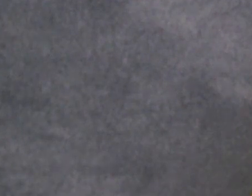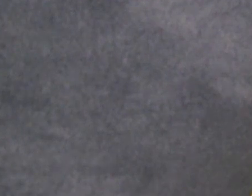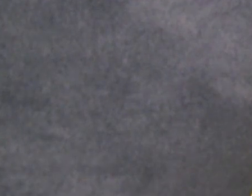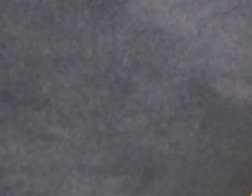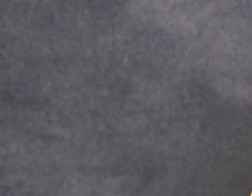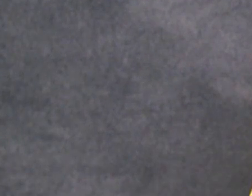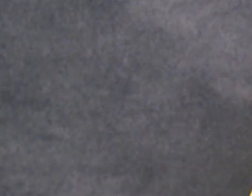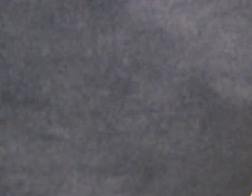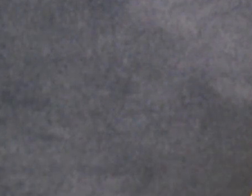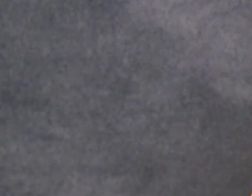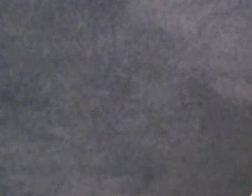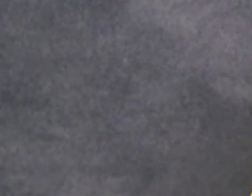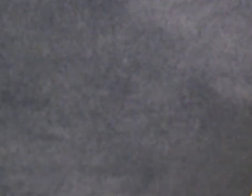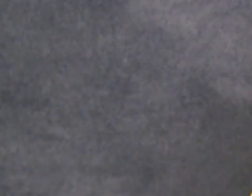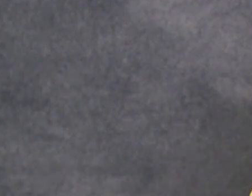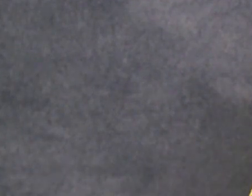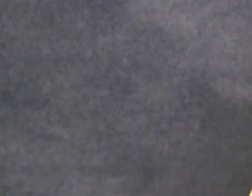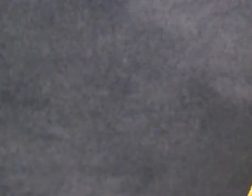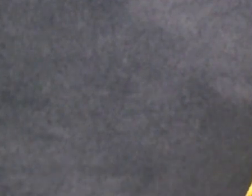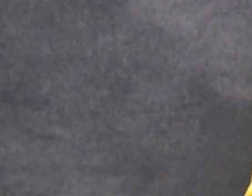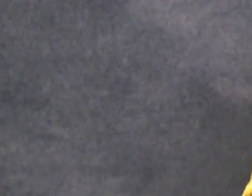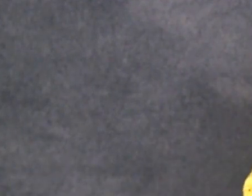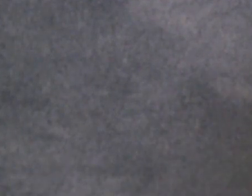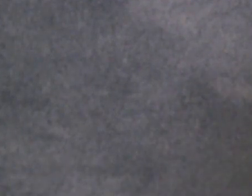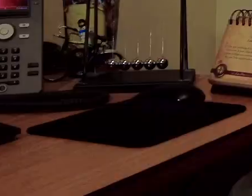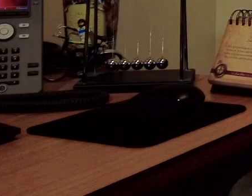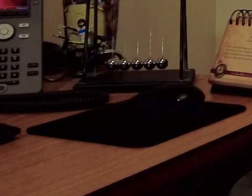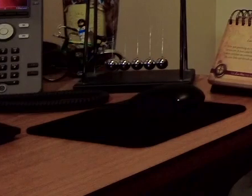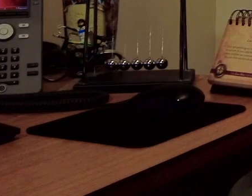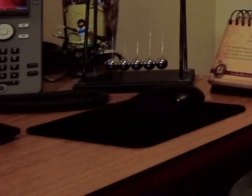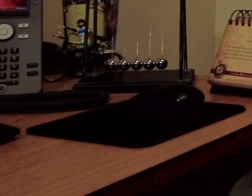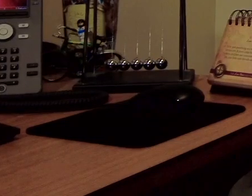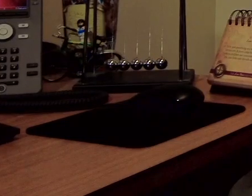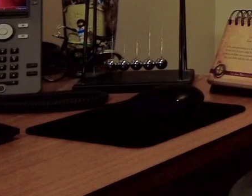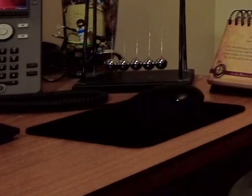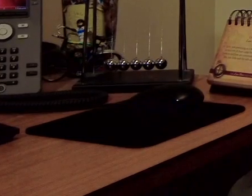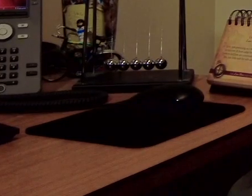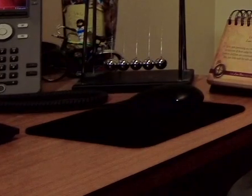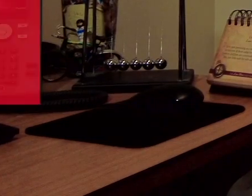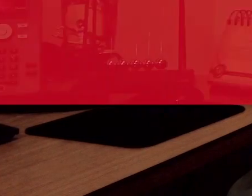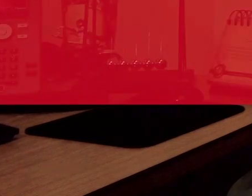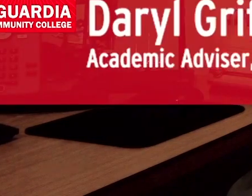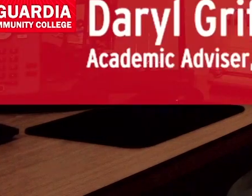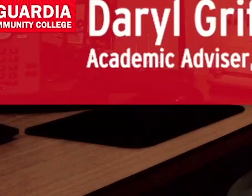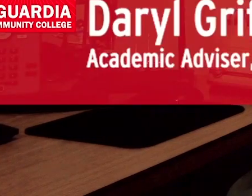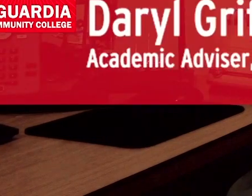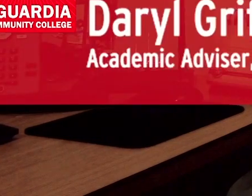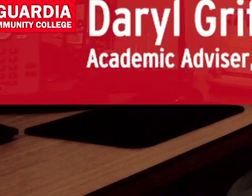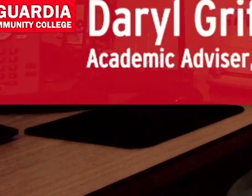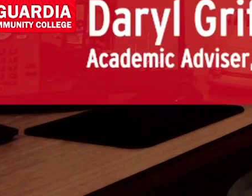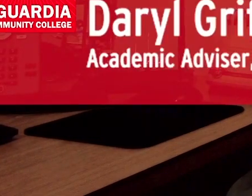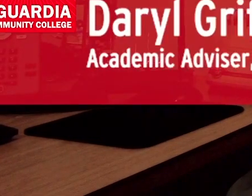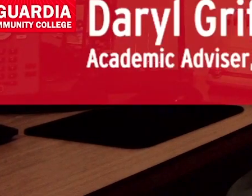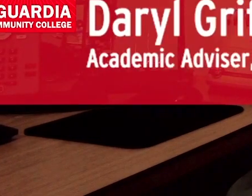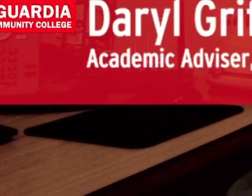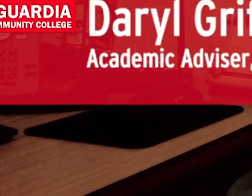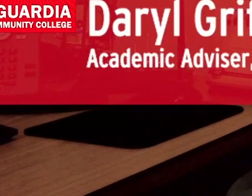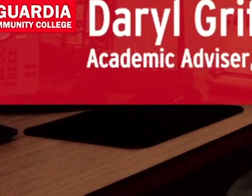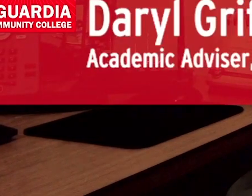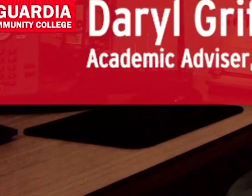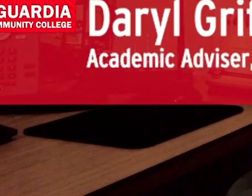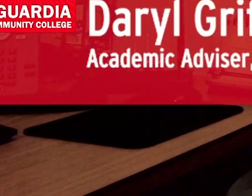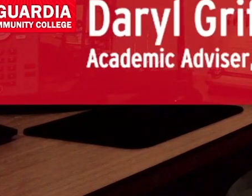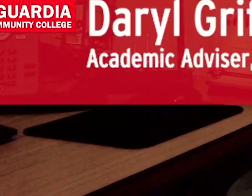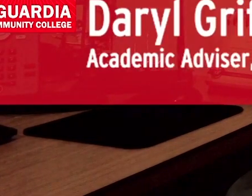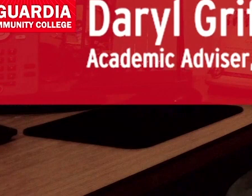LaGuardia's campus for 2024 as well. My three goals for this semester, the first is I